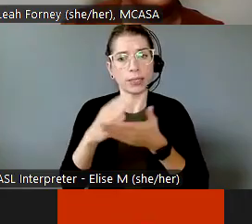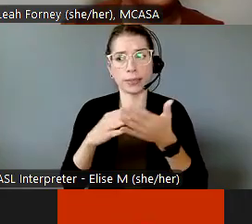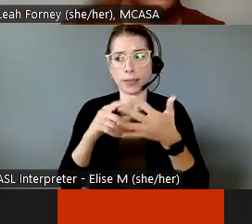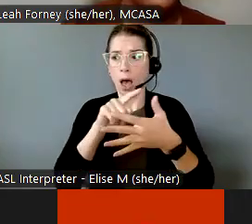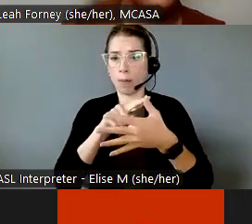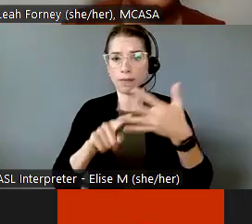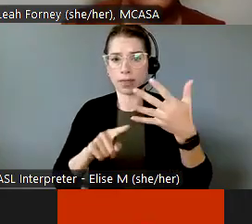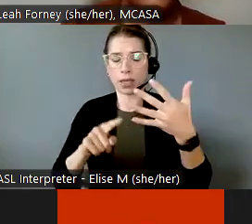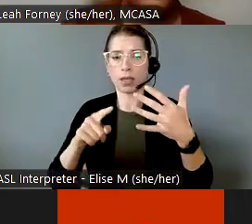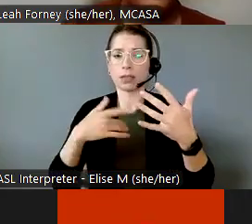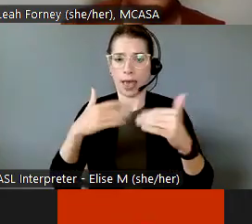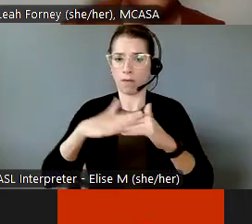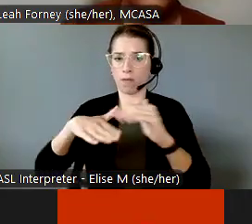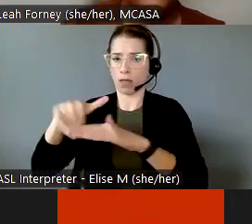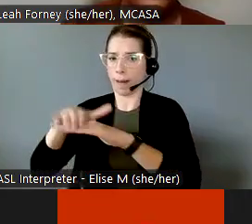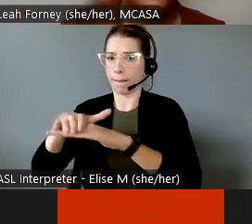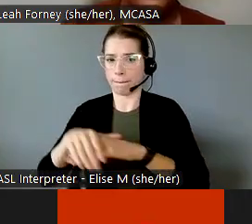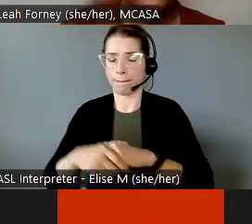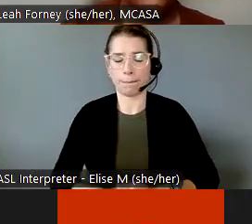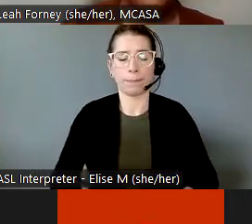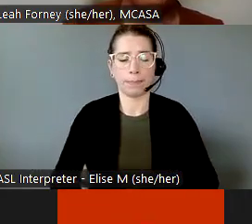actually intersect.